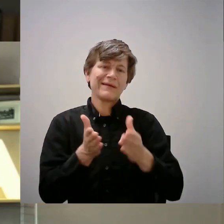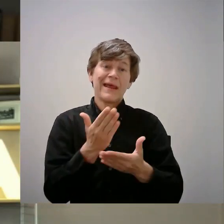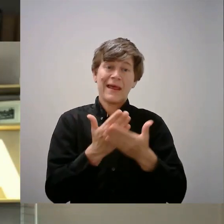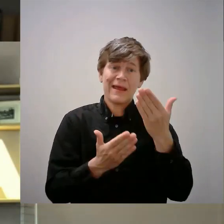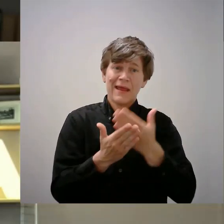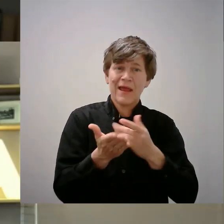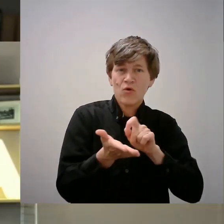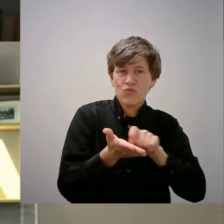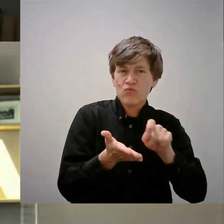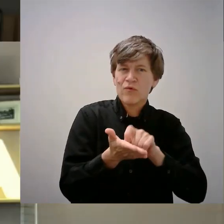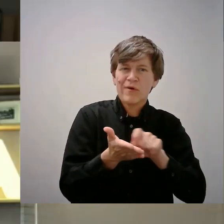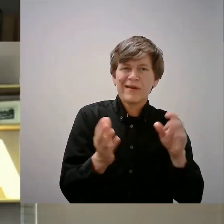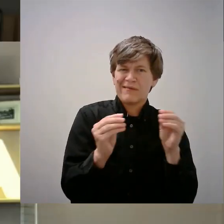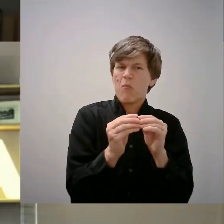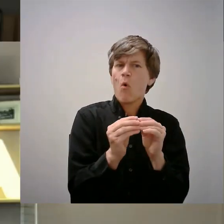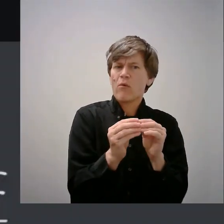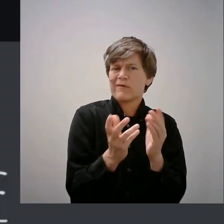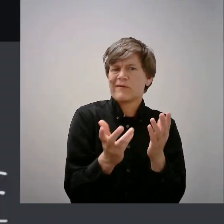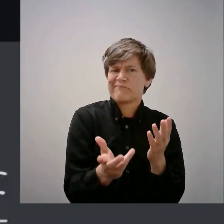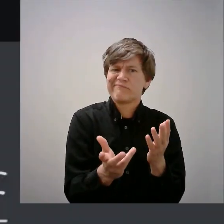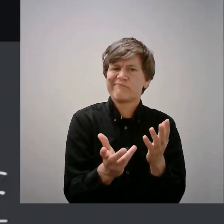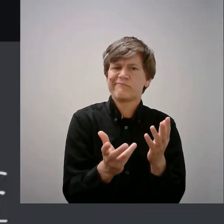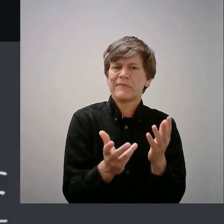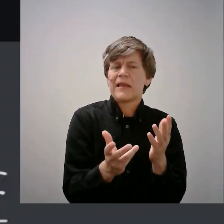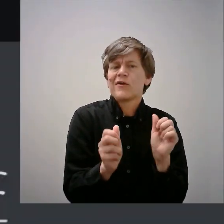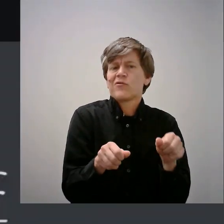be handwritten by anybody, by